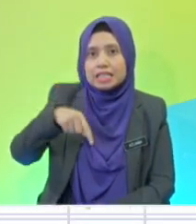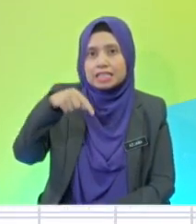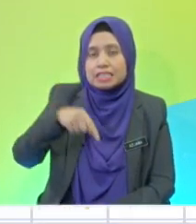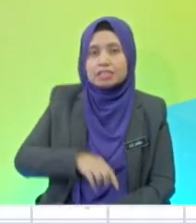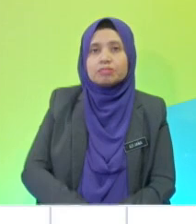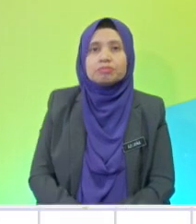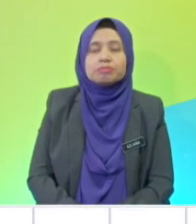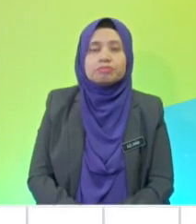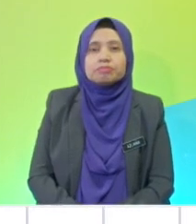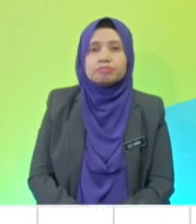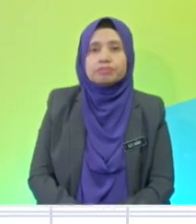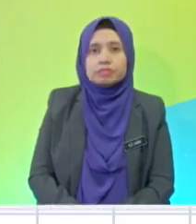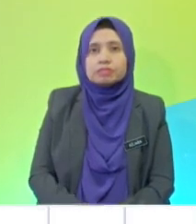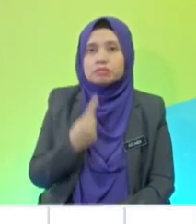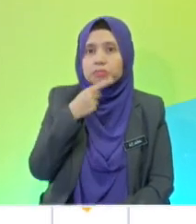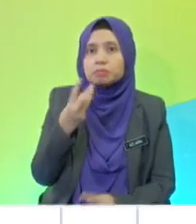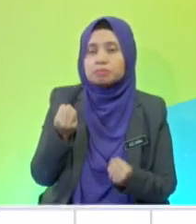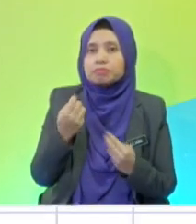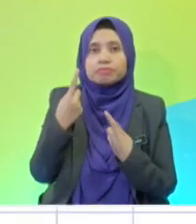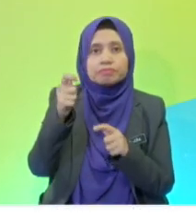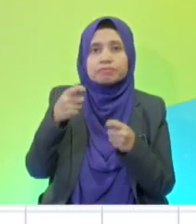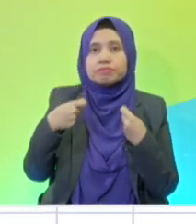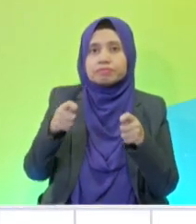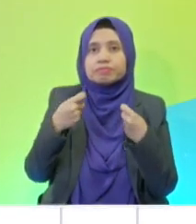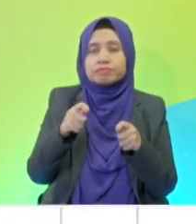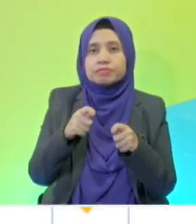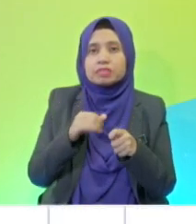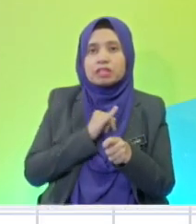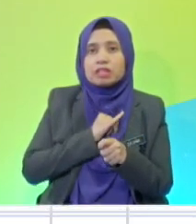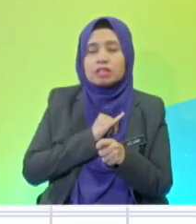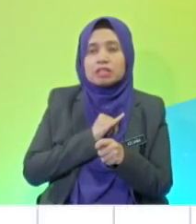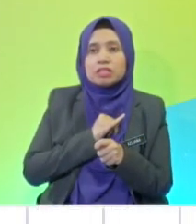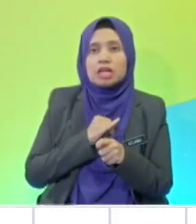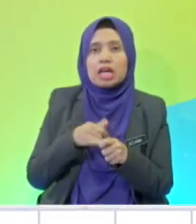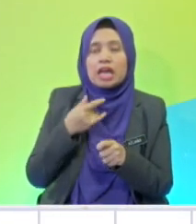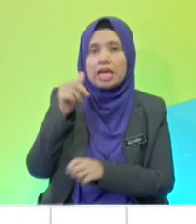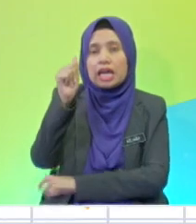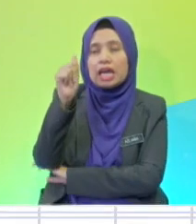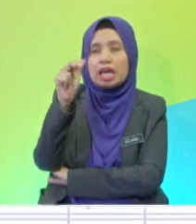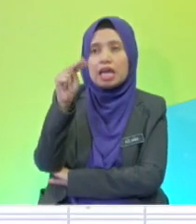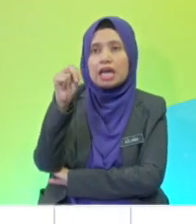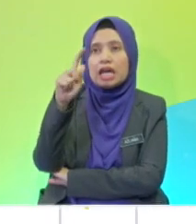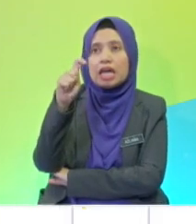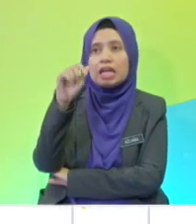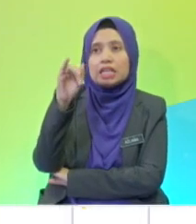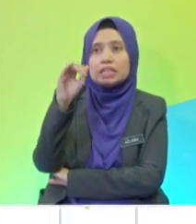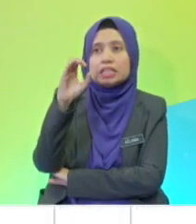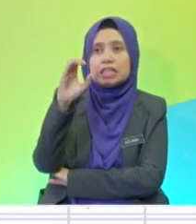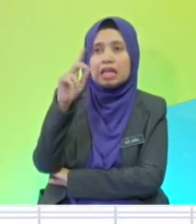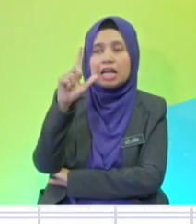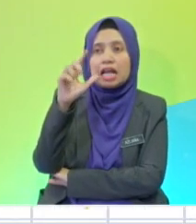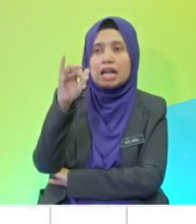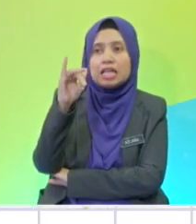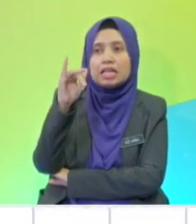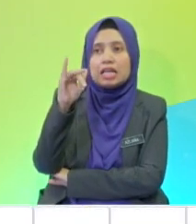Someone? Maybe Anissa? Anyone wants to try? Yes, Anissa. I think there are antique plates. Yeah, the antique plates. I think you are right. It's